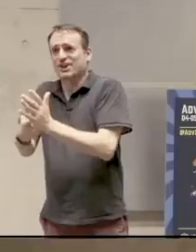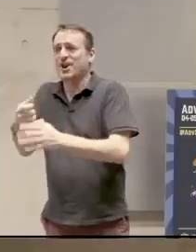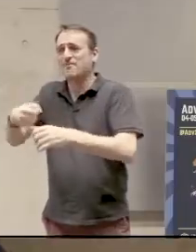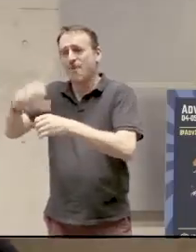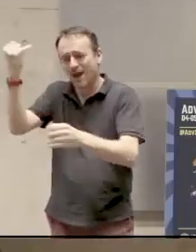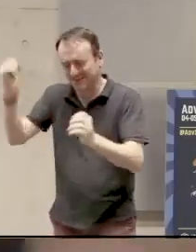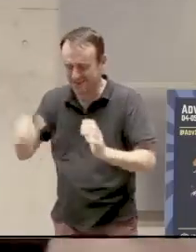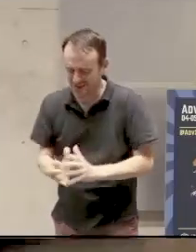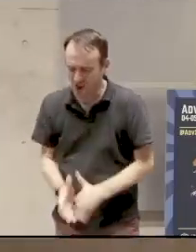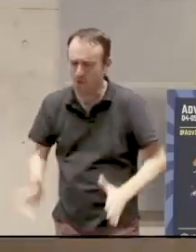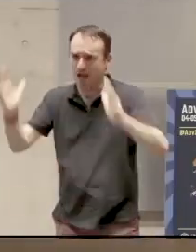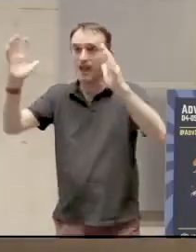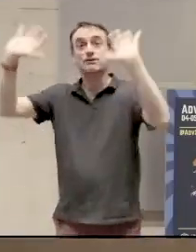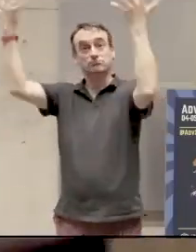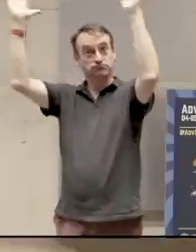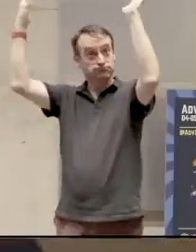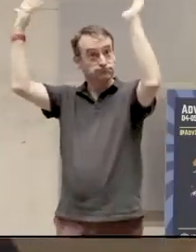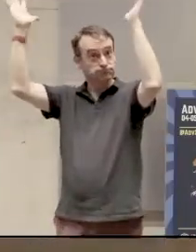Well?